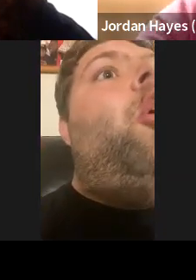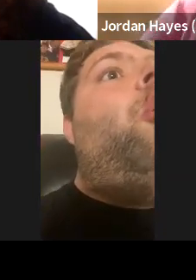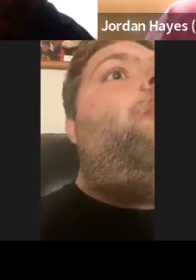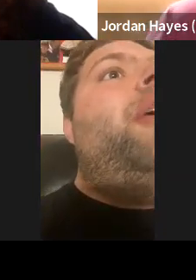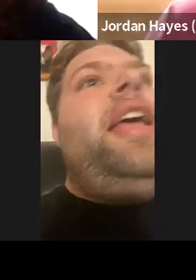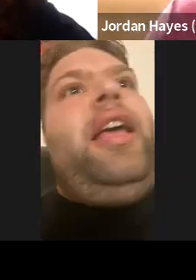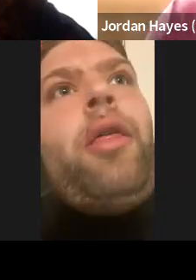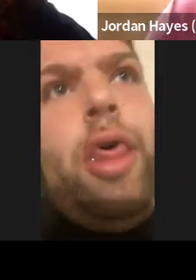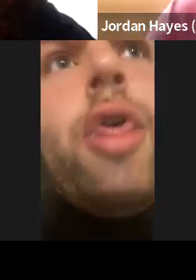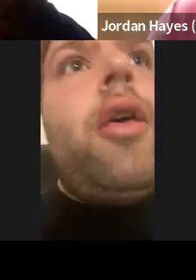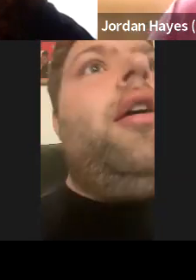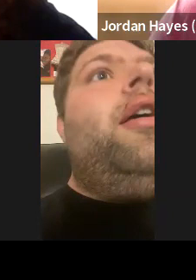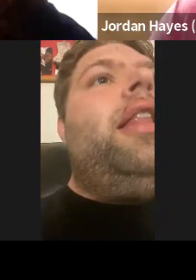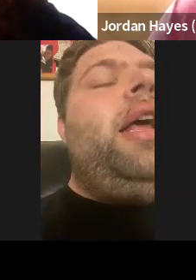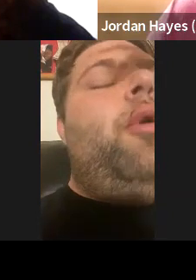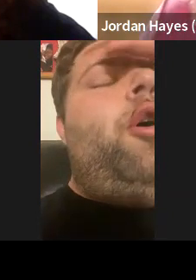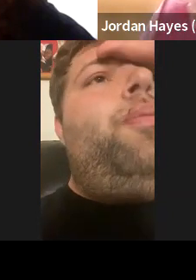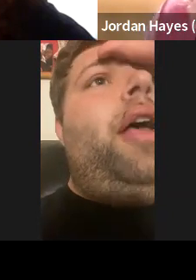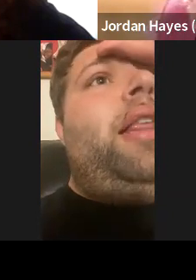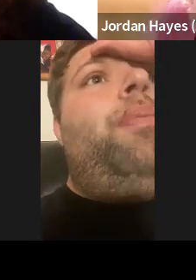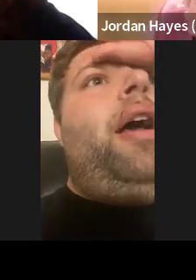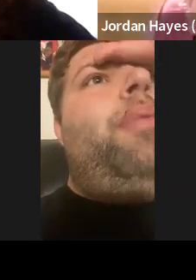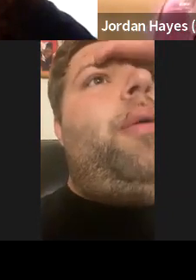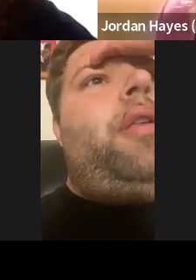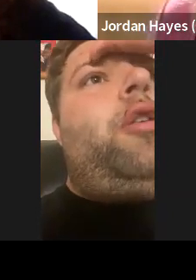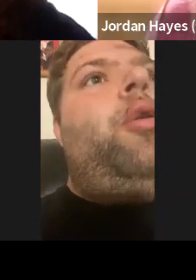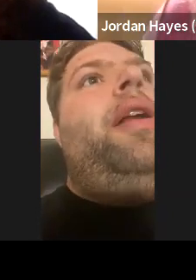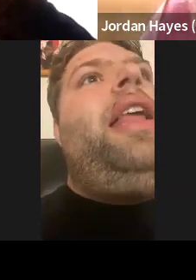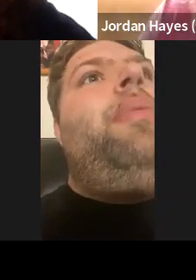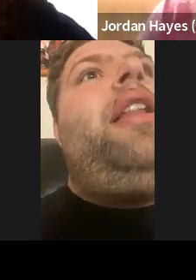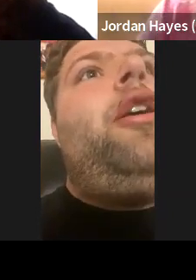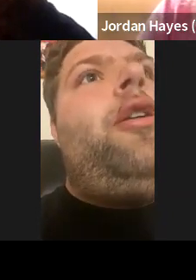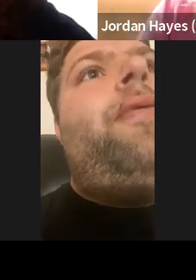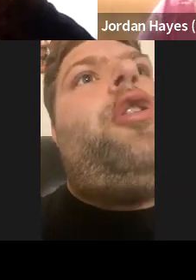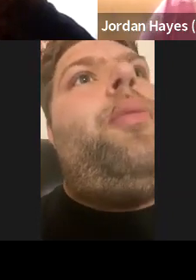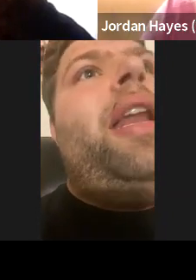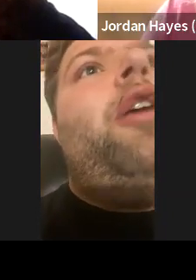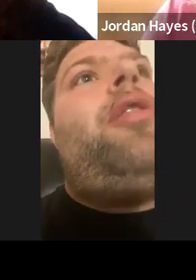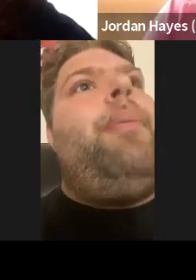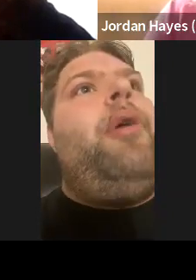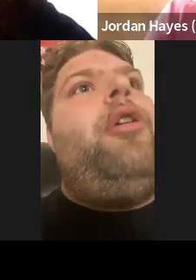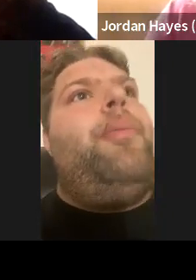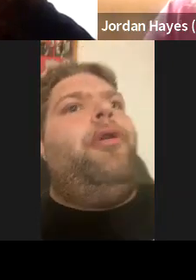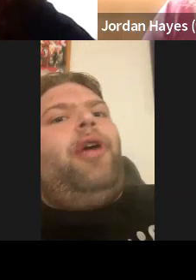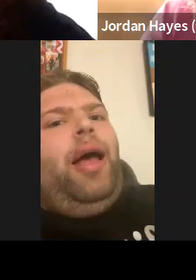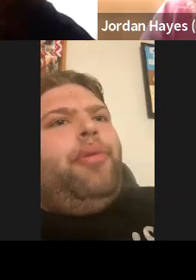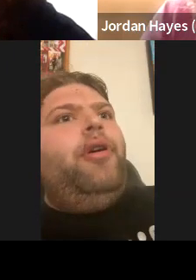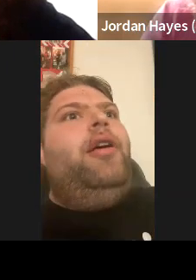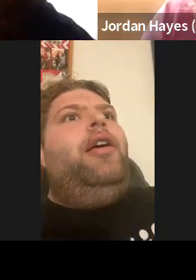there, or B, they were placed by a public school, but they've been there for so many years they built